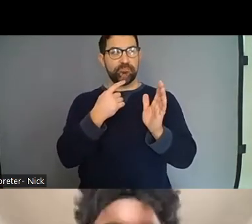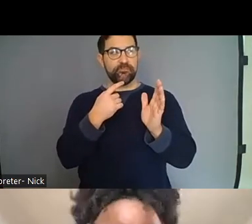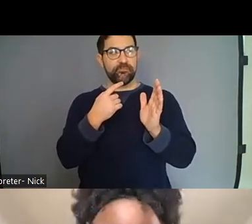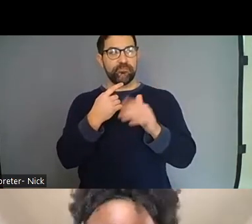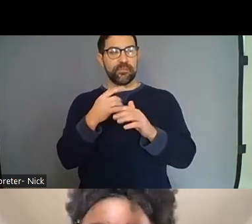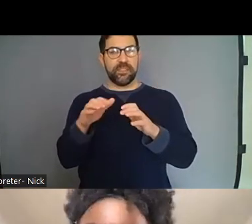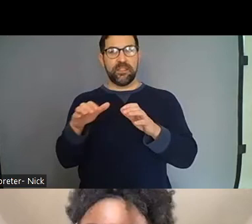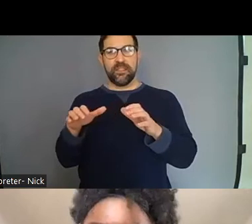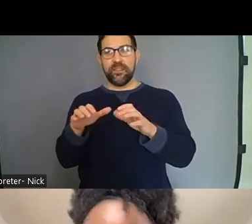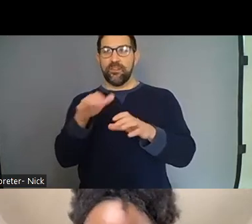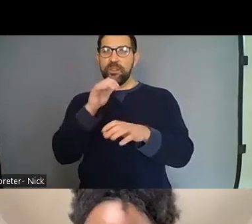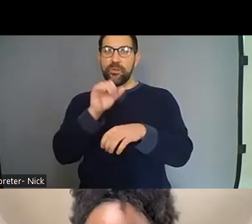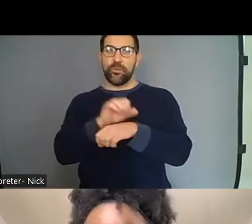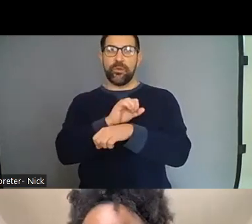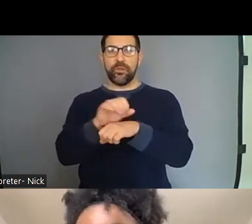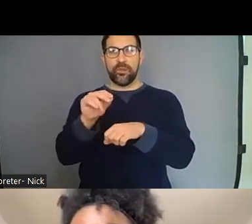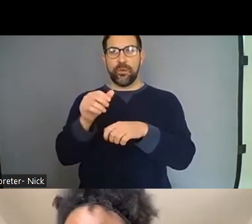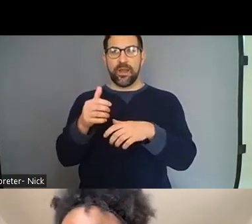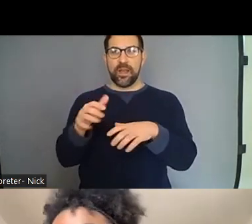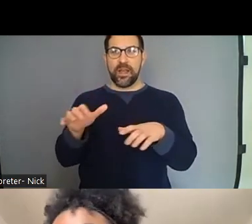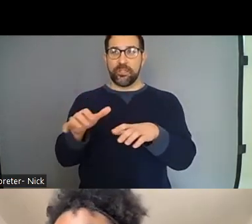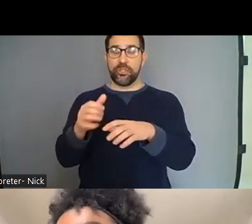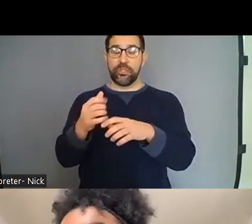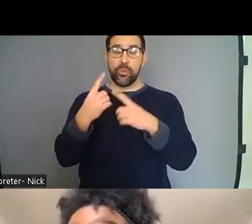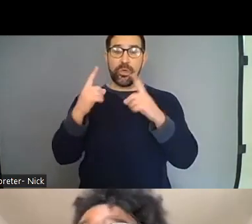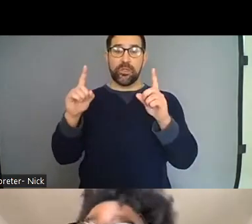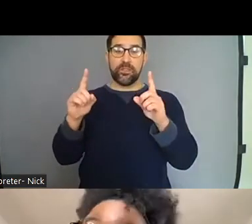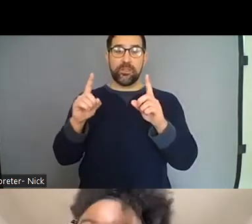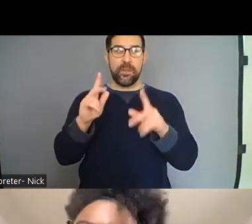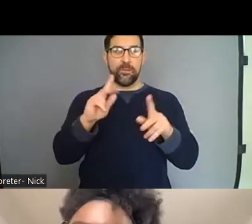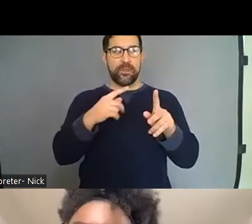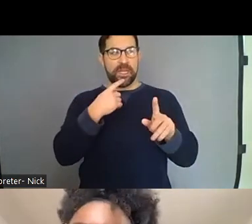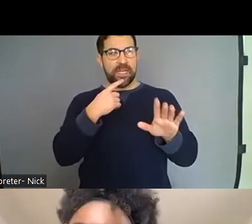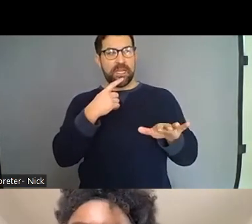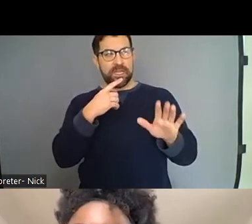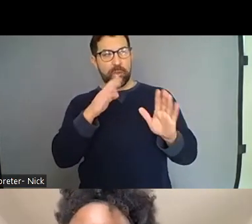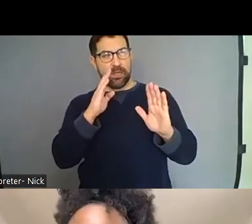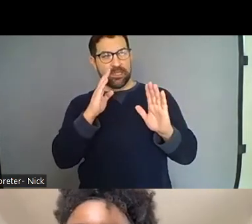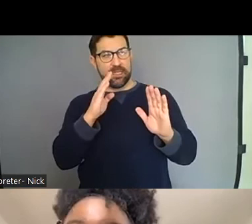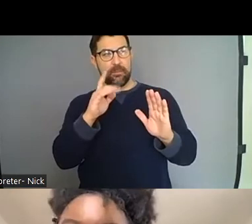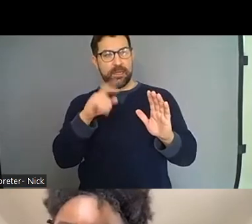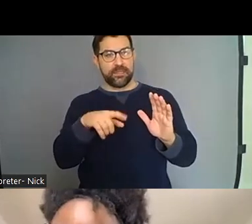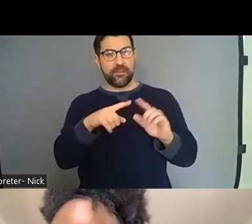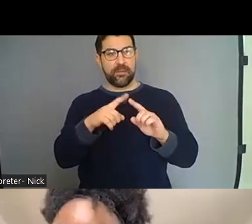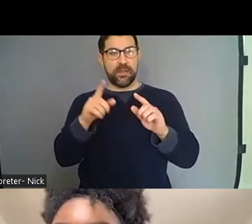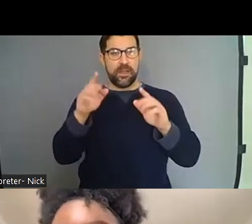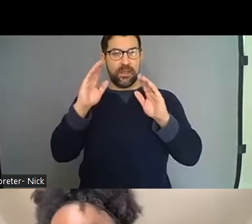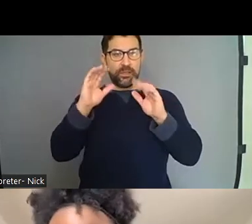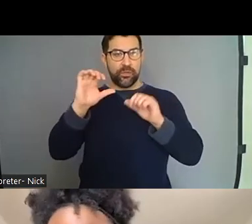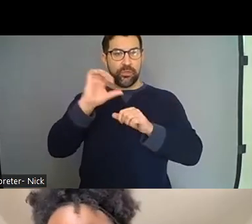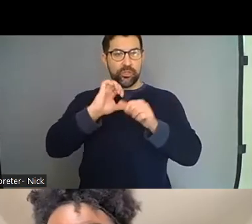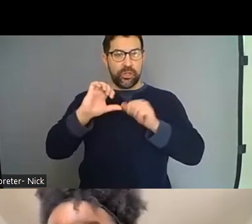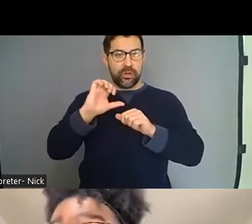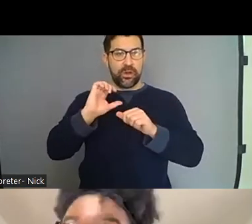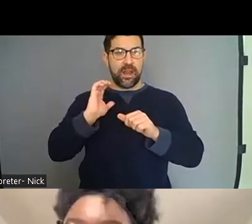action doesn't work, because obviously it does, and obviously it does make people say, hey, you need to listen to us, but also let's listen to each other. Let's bring our